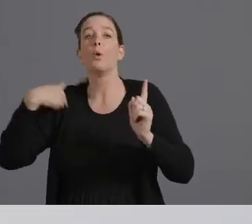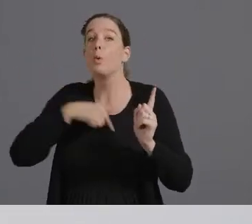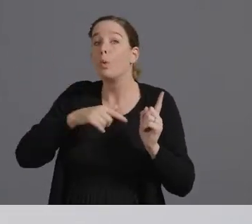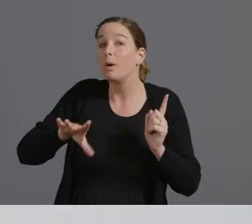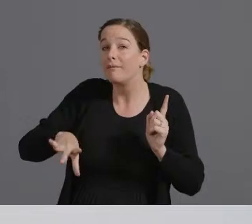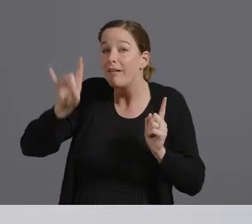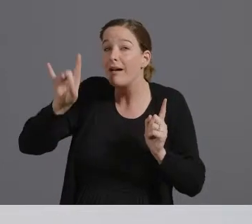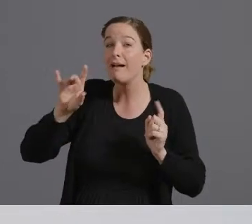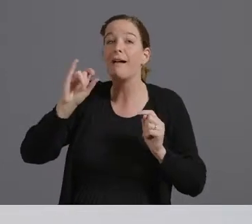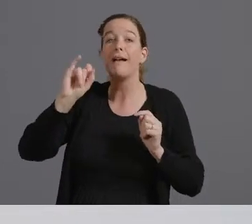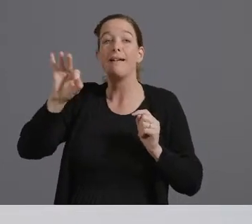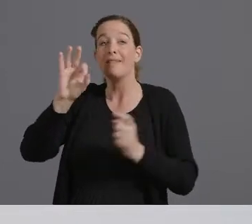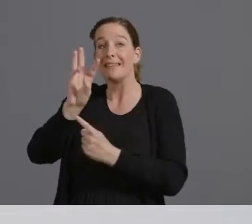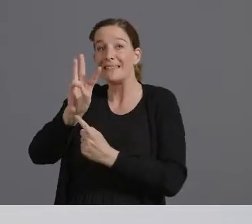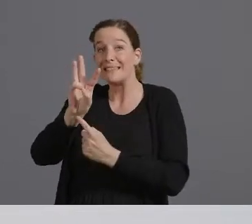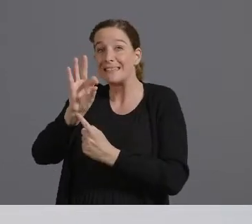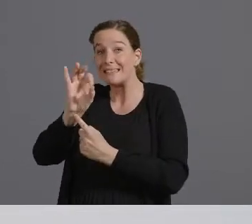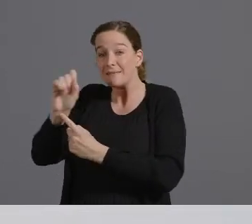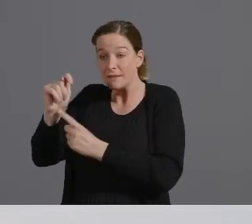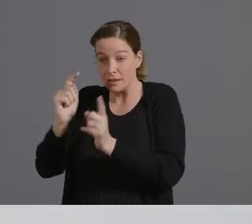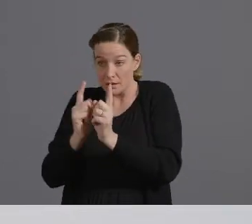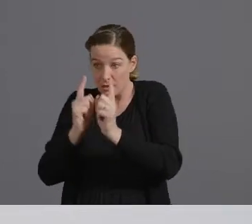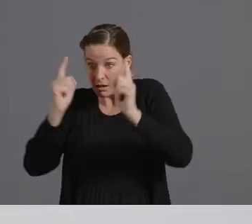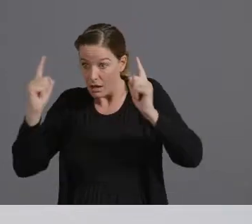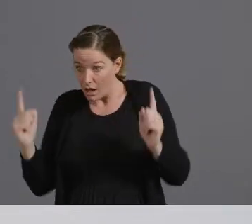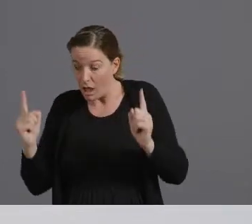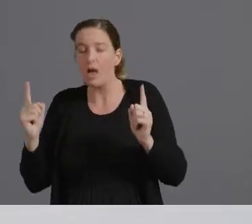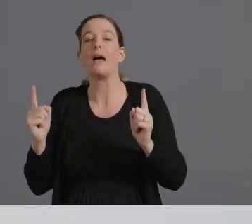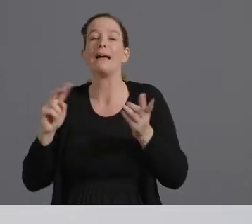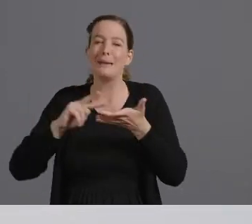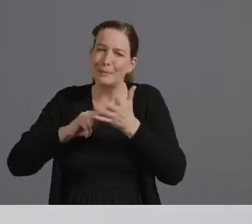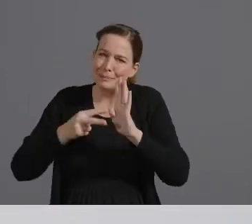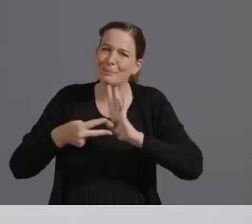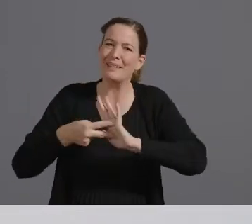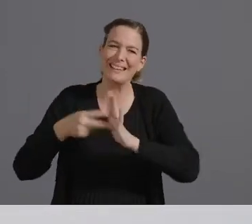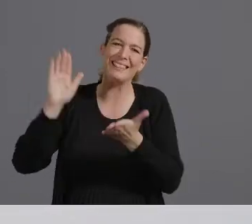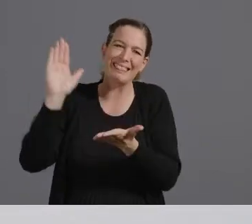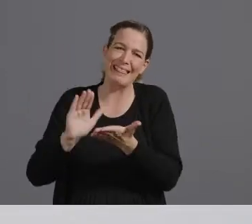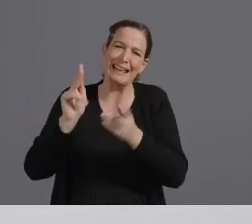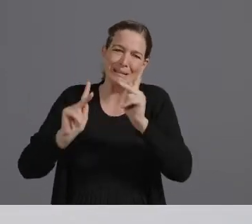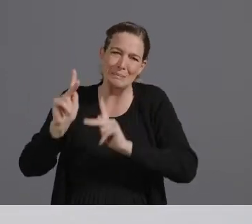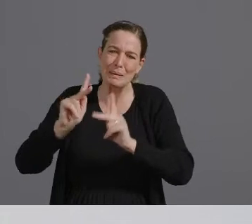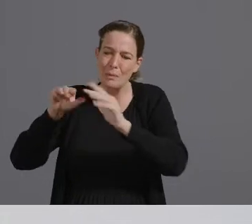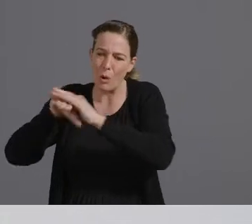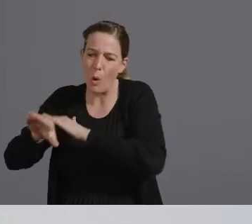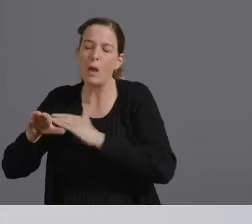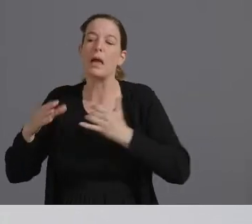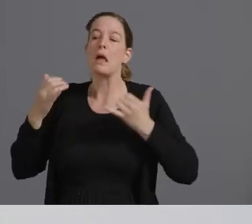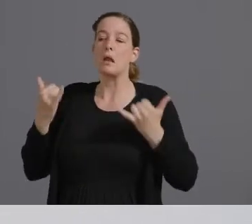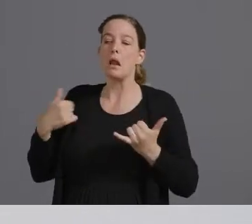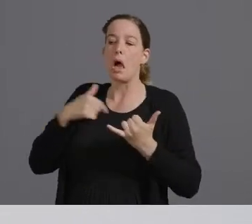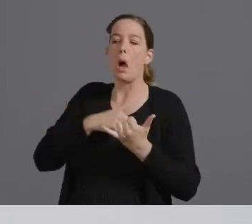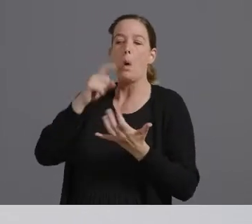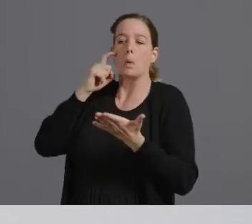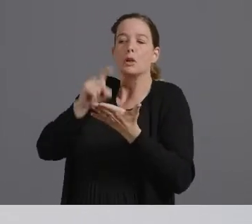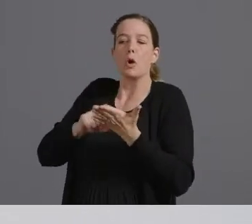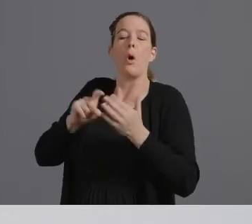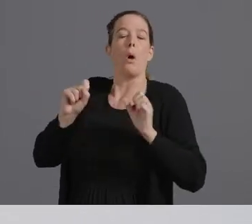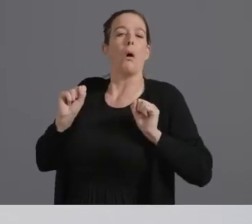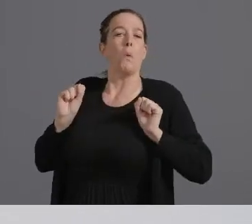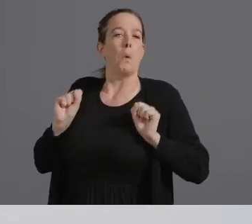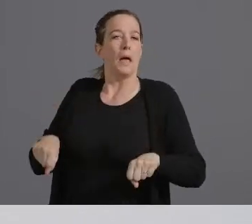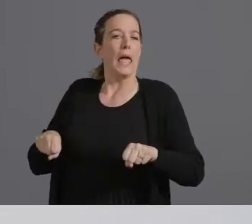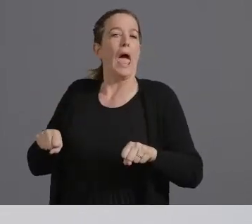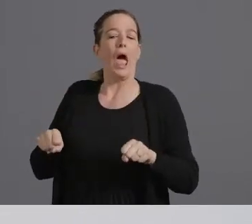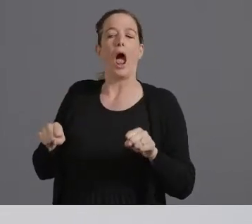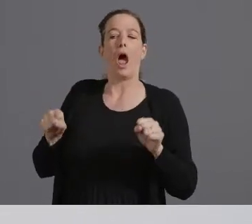little bit more capacity in there. And so, yes, we are in agreement with the executive order. 5 million Arizonans